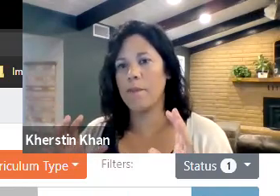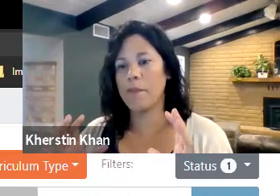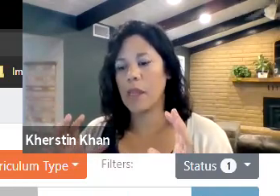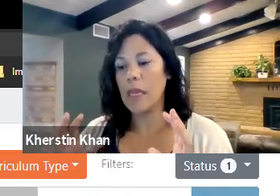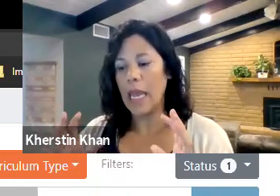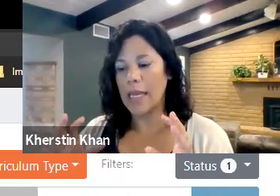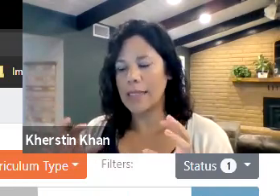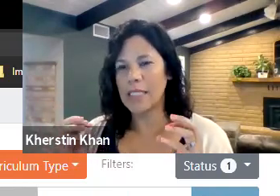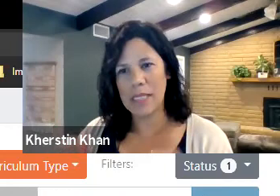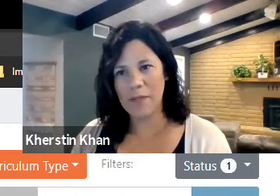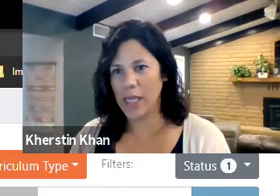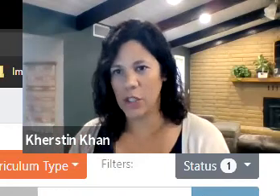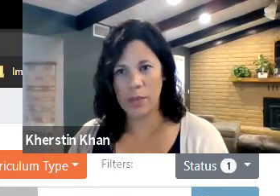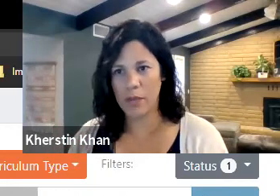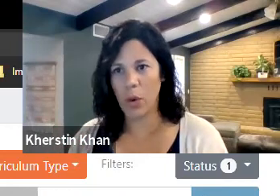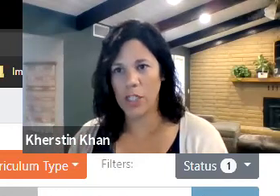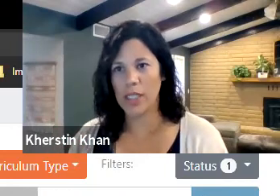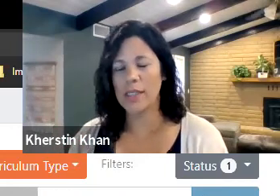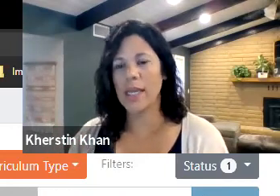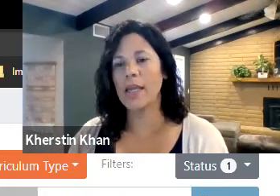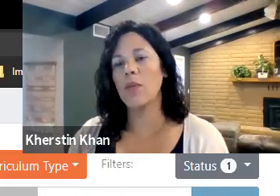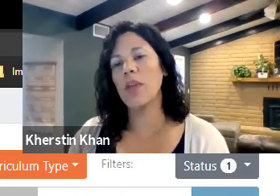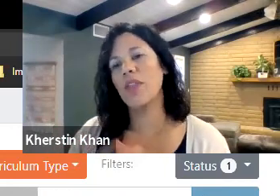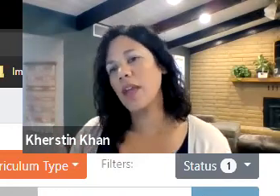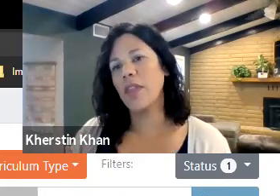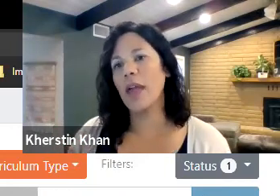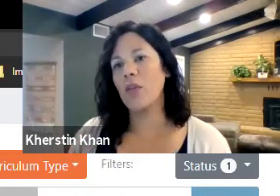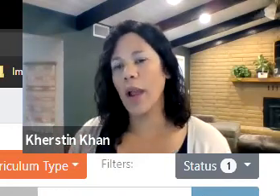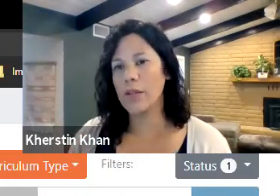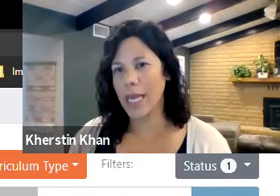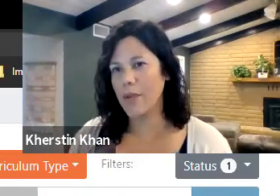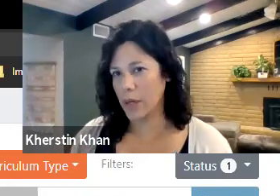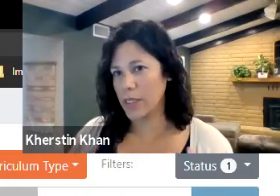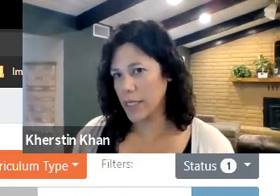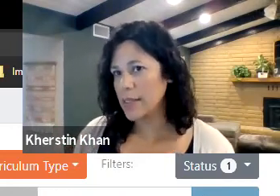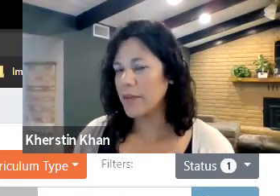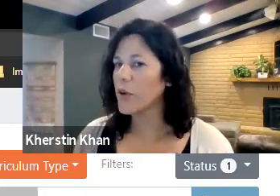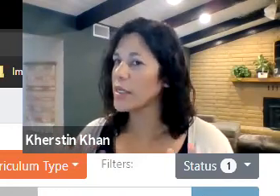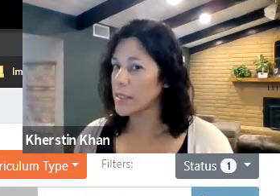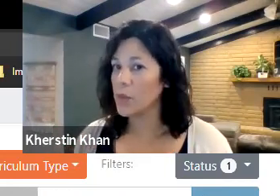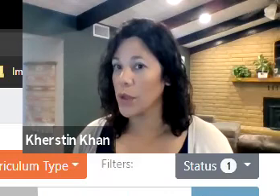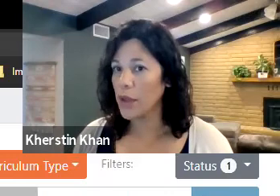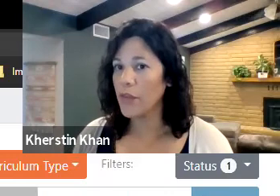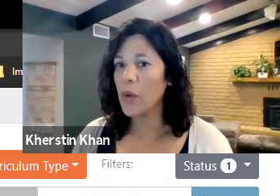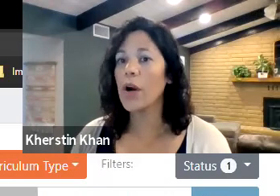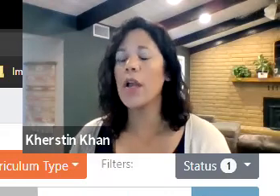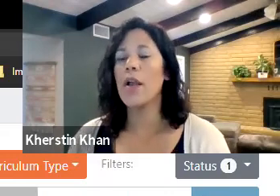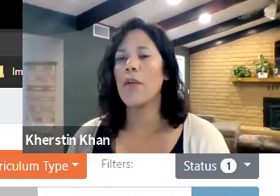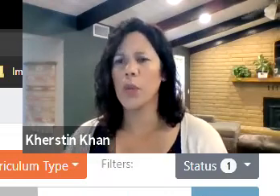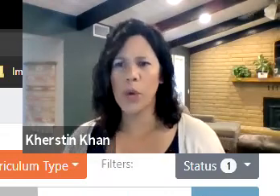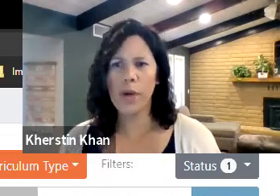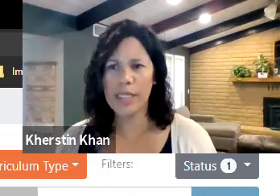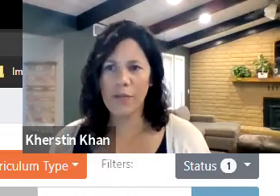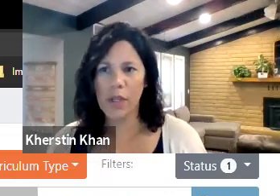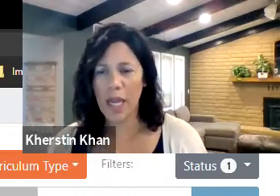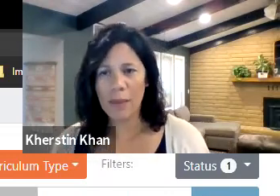and specific in terms of questions that we think that writers have a better sense of what it is that we're looking for.